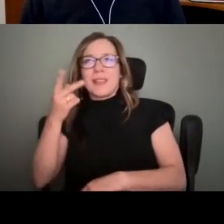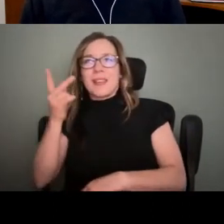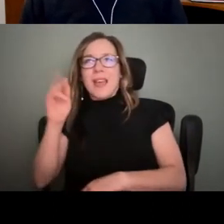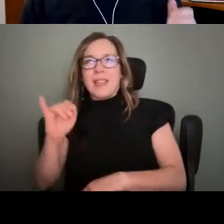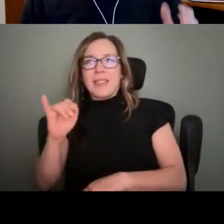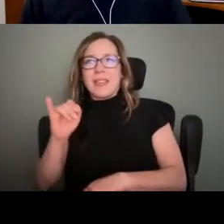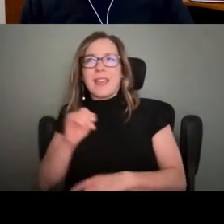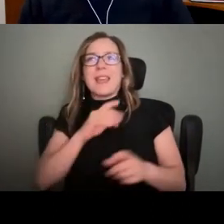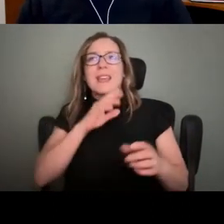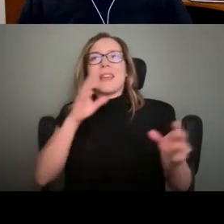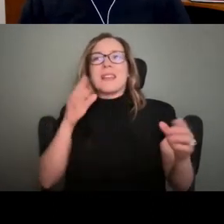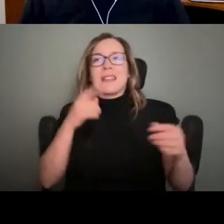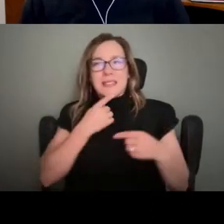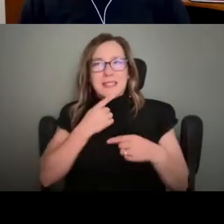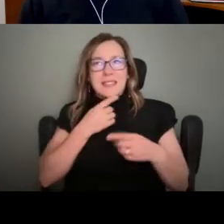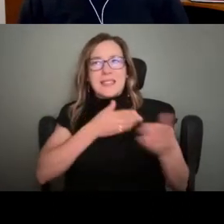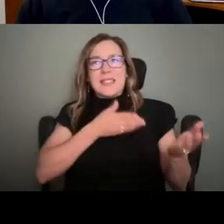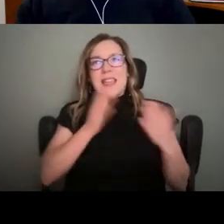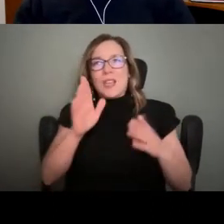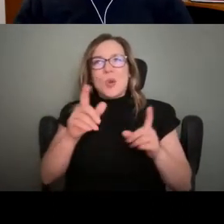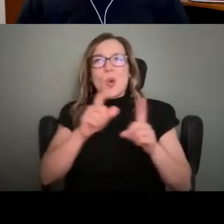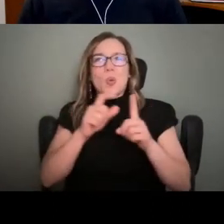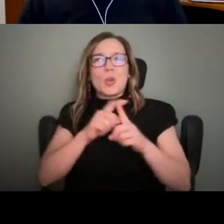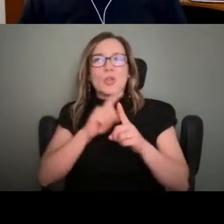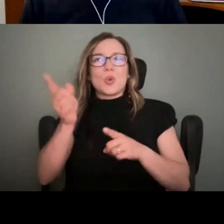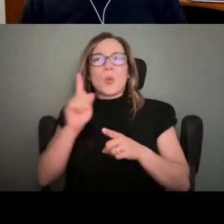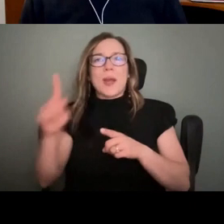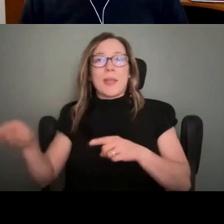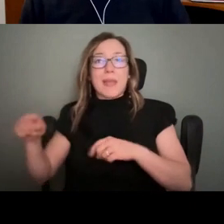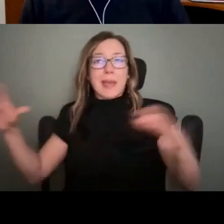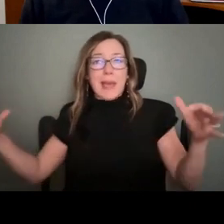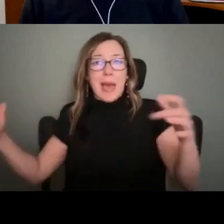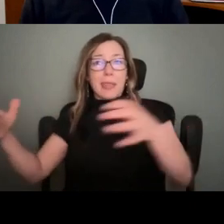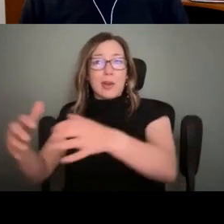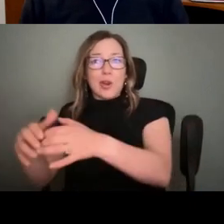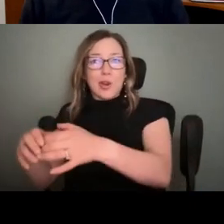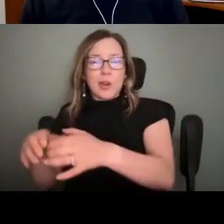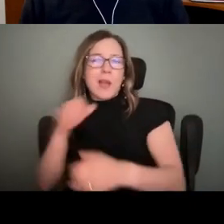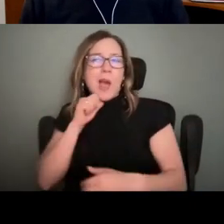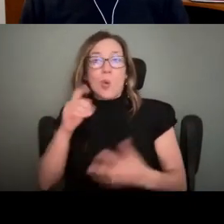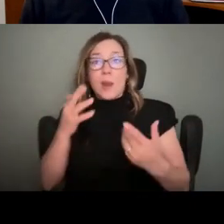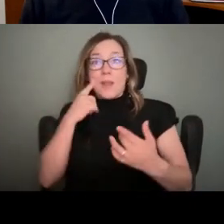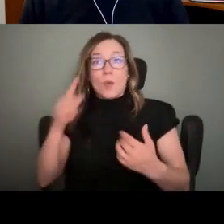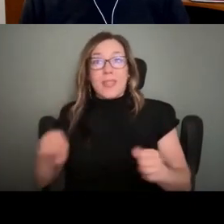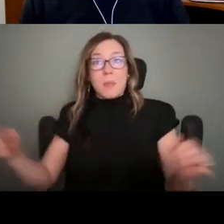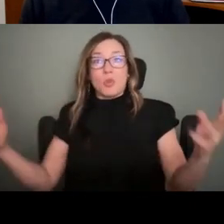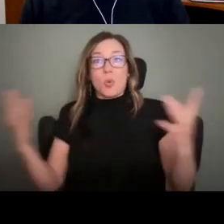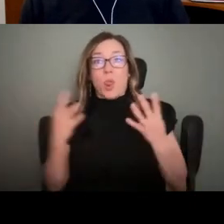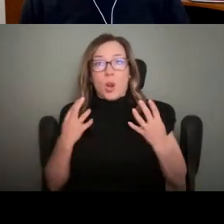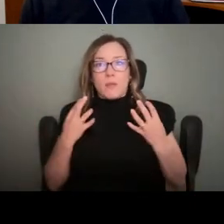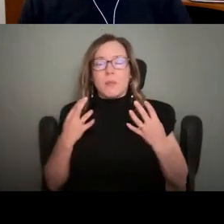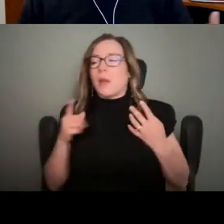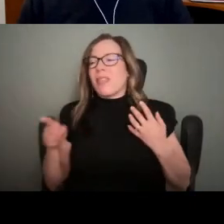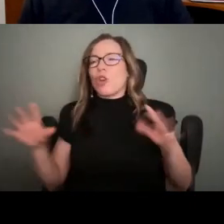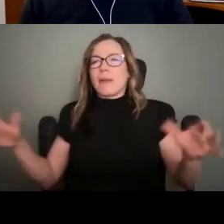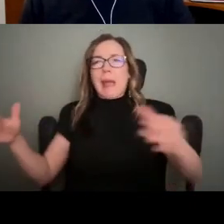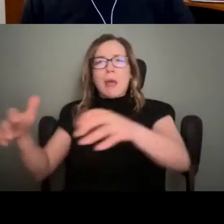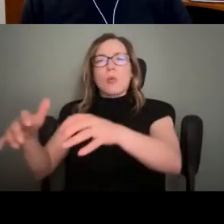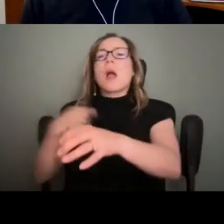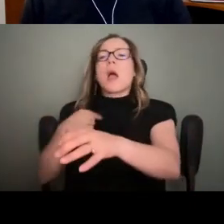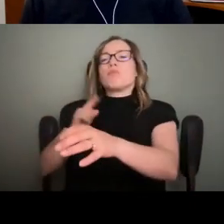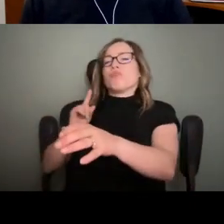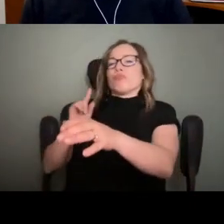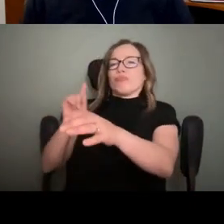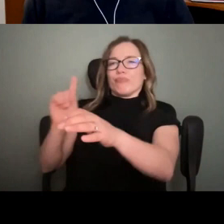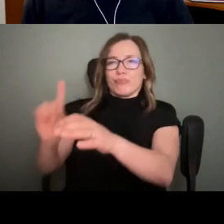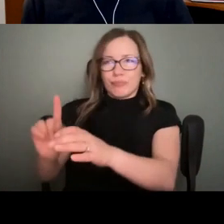word to where they gather. Yes, going to them rather than waiting for them to come to you is really helpful. Making sure that